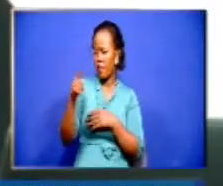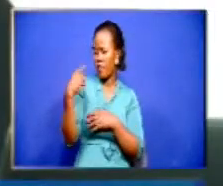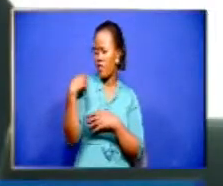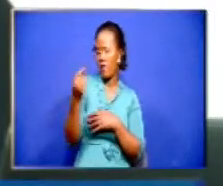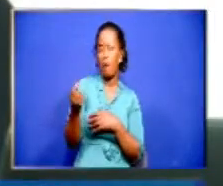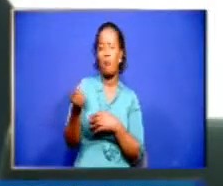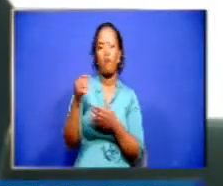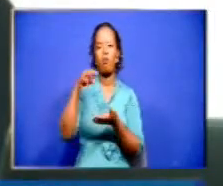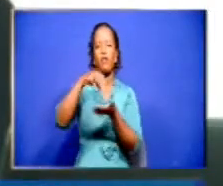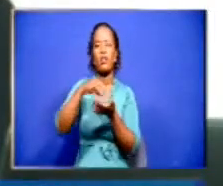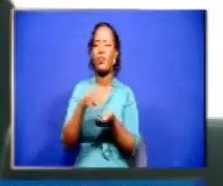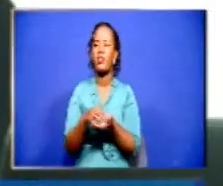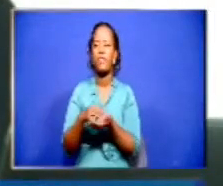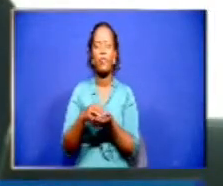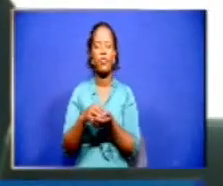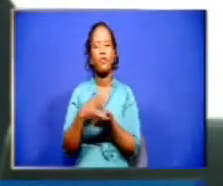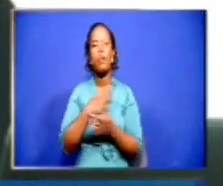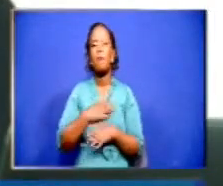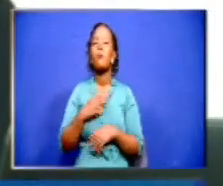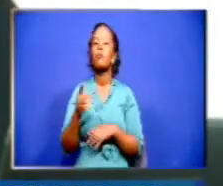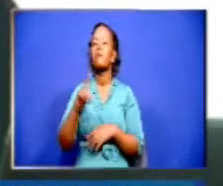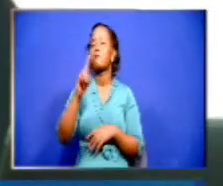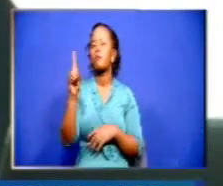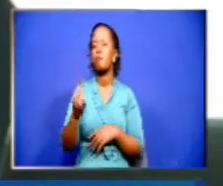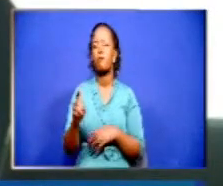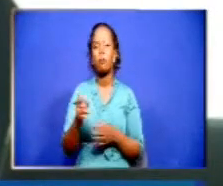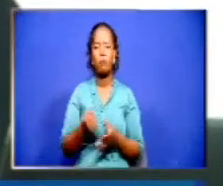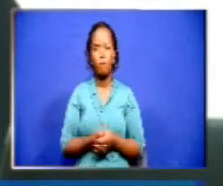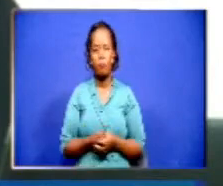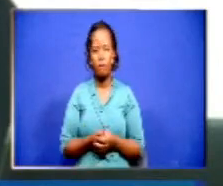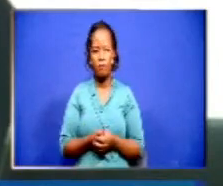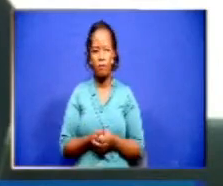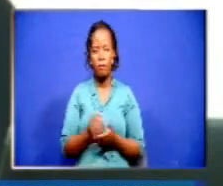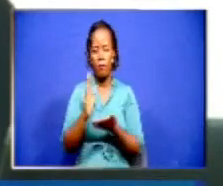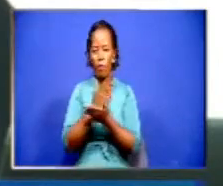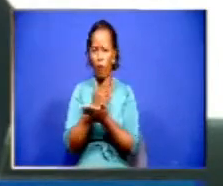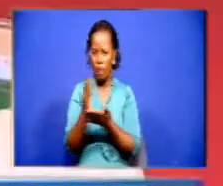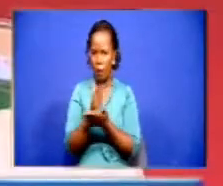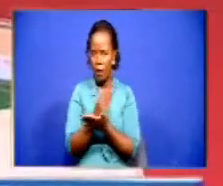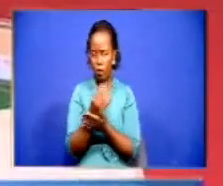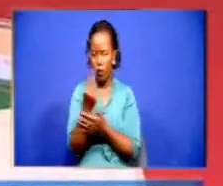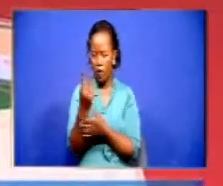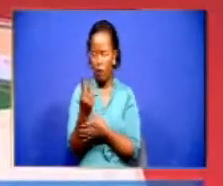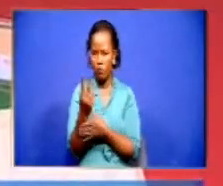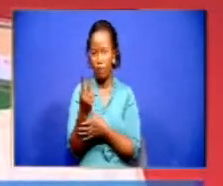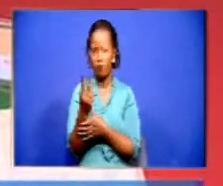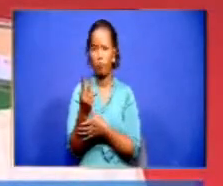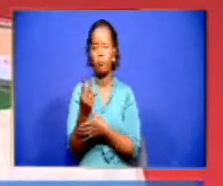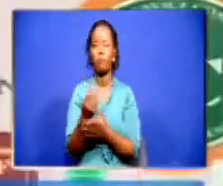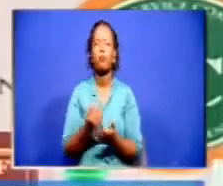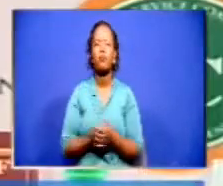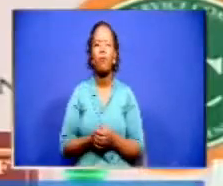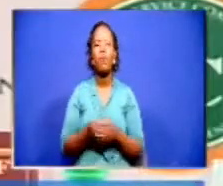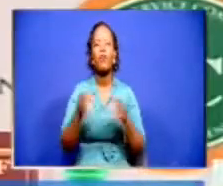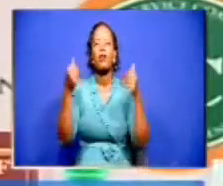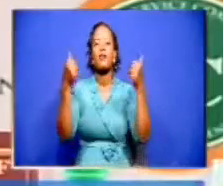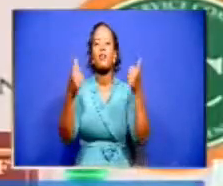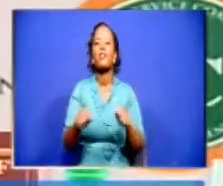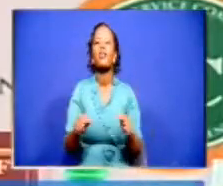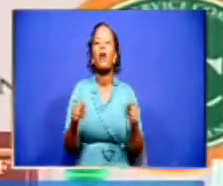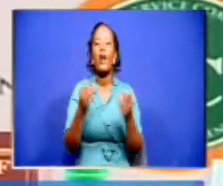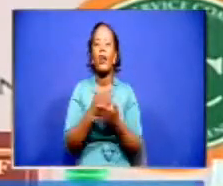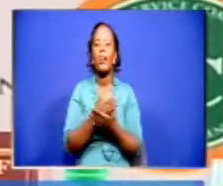cases. Please ask your question. I already asked part one, but let me ask part two. Whatever